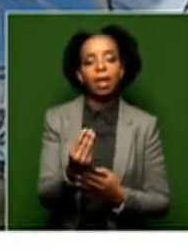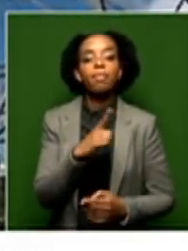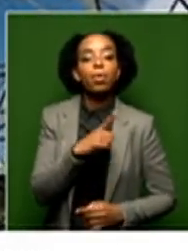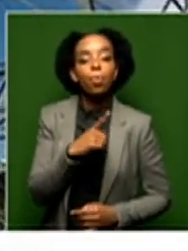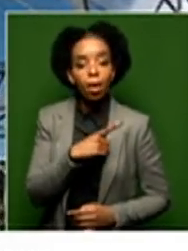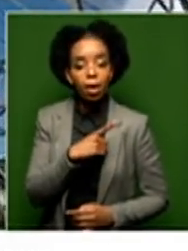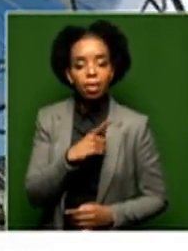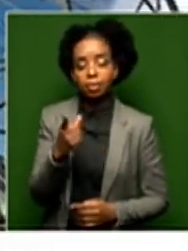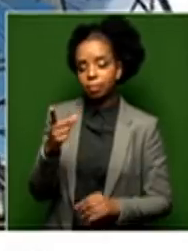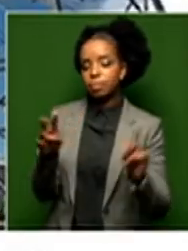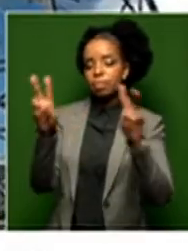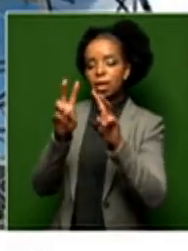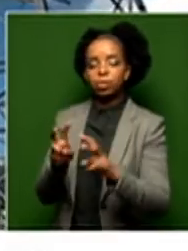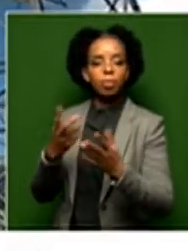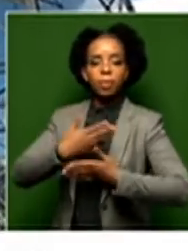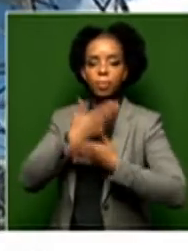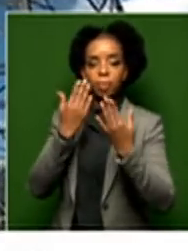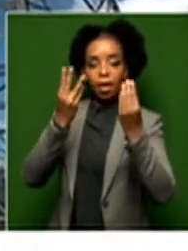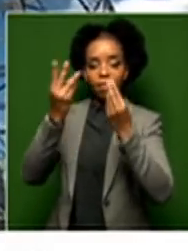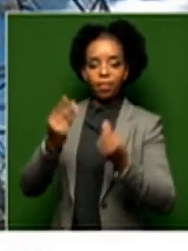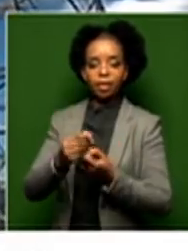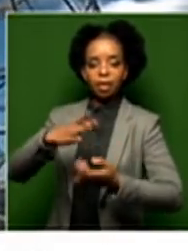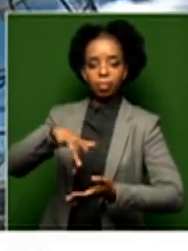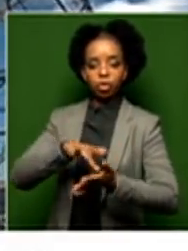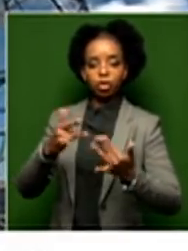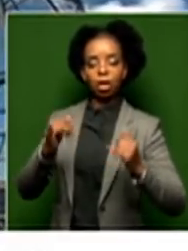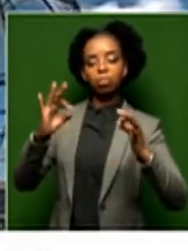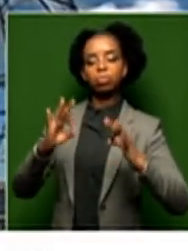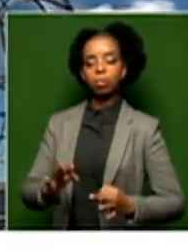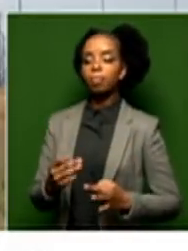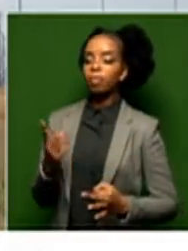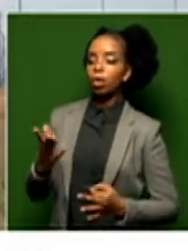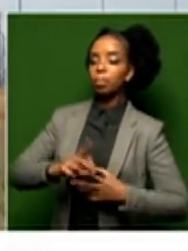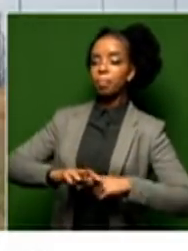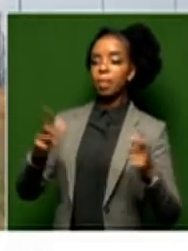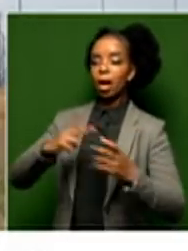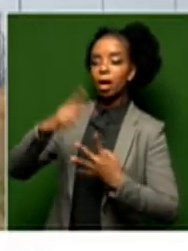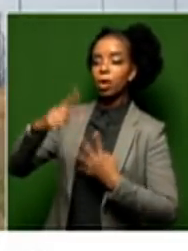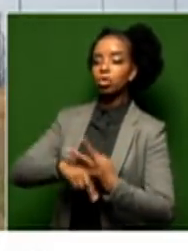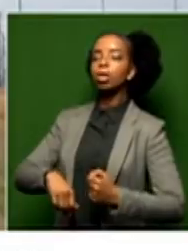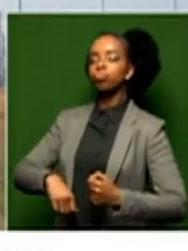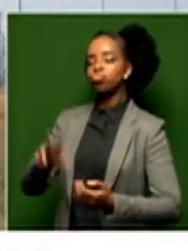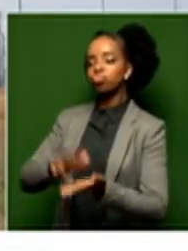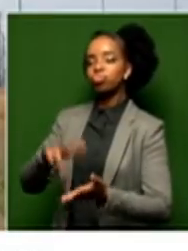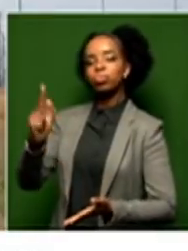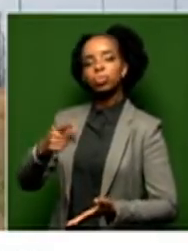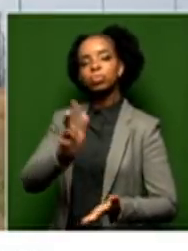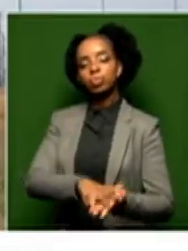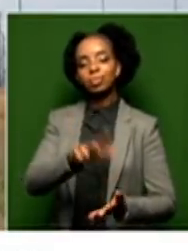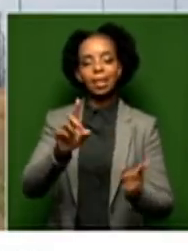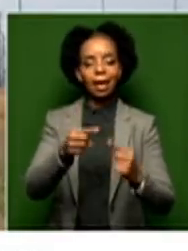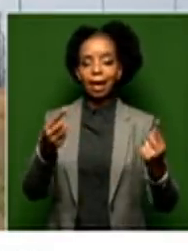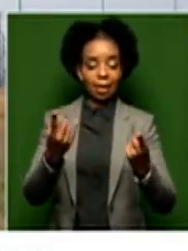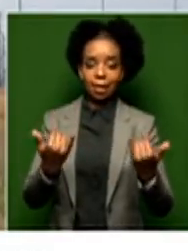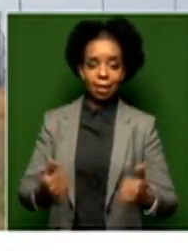of large-scale projects. So it's all coming from independent power producers who've got the